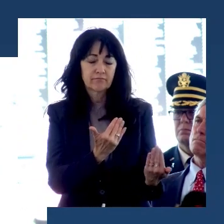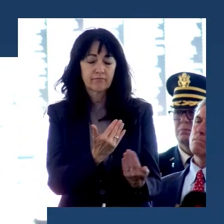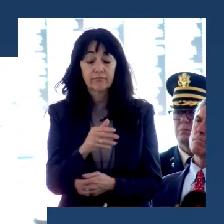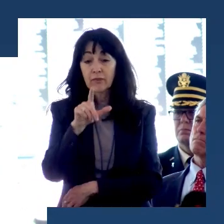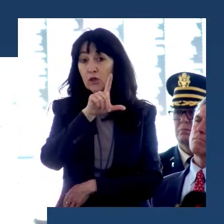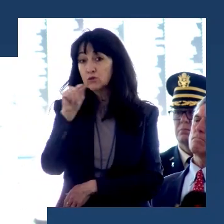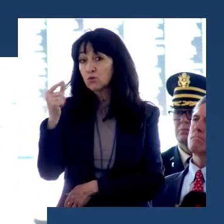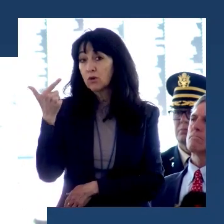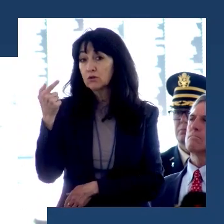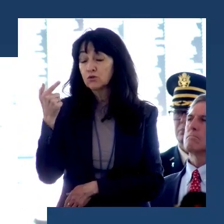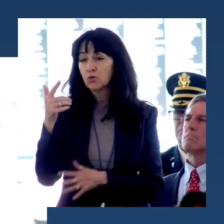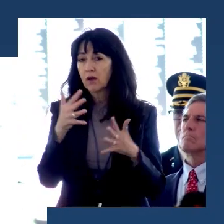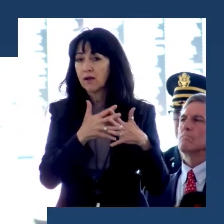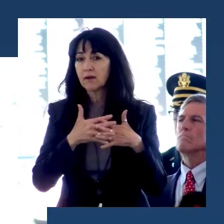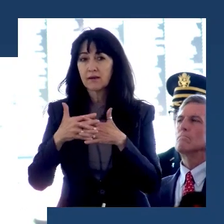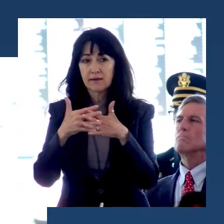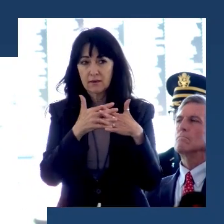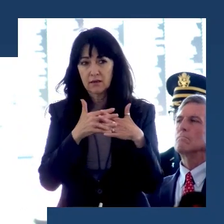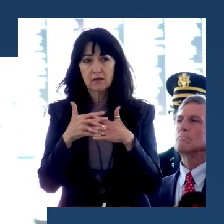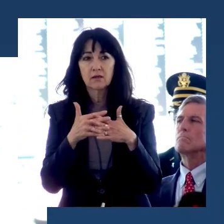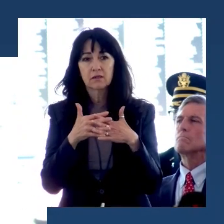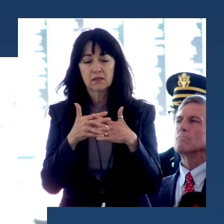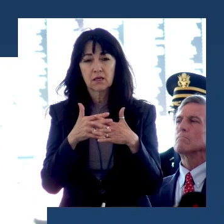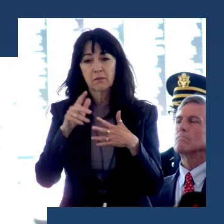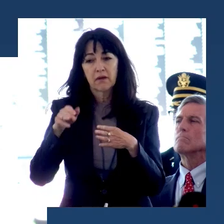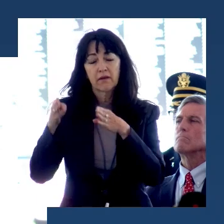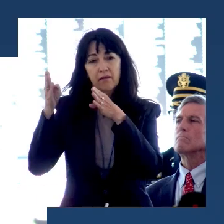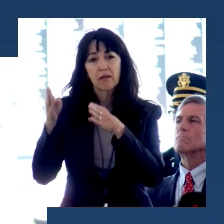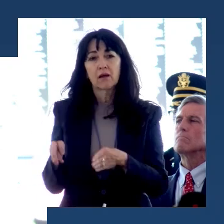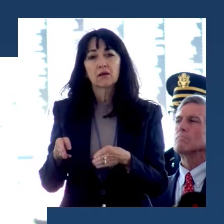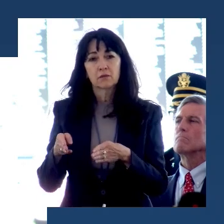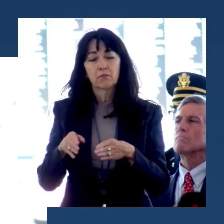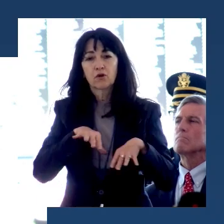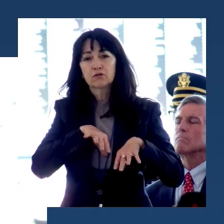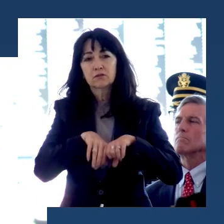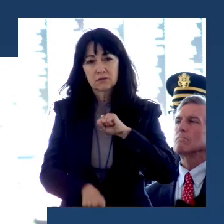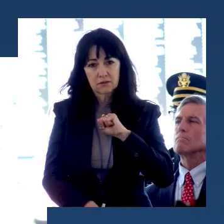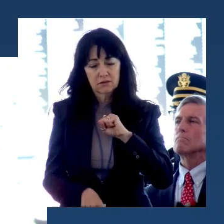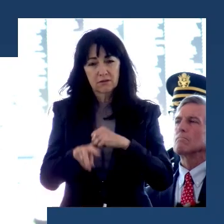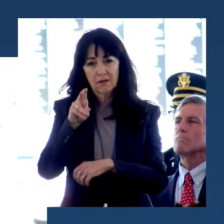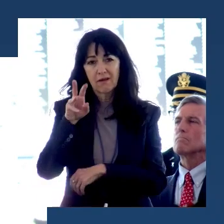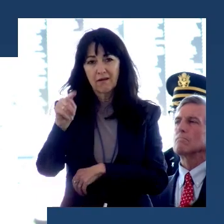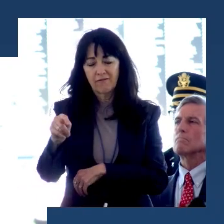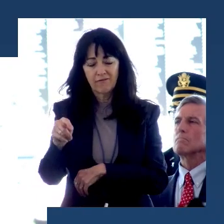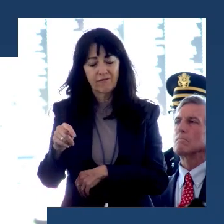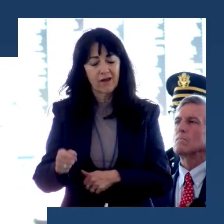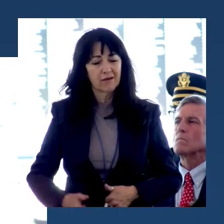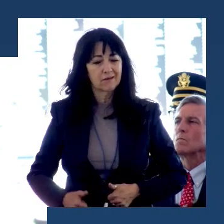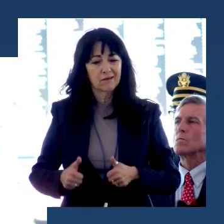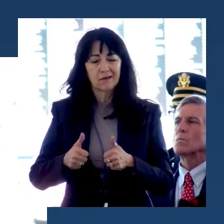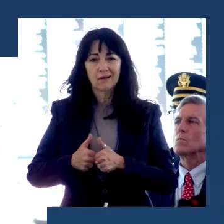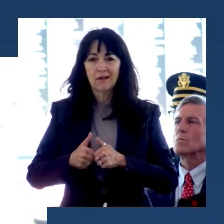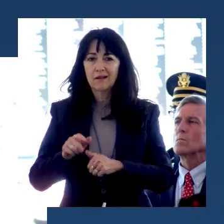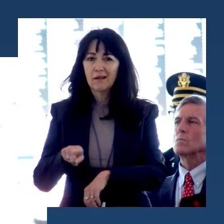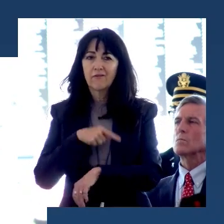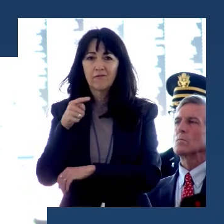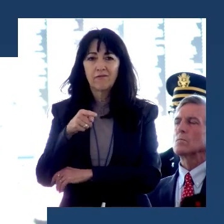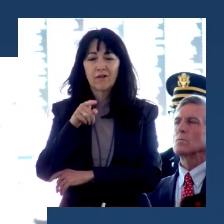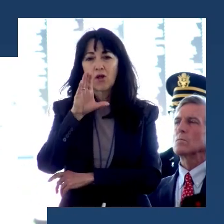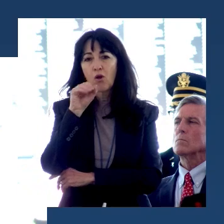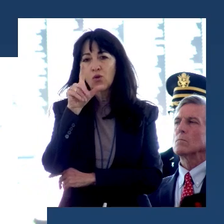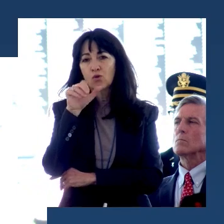2021, America lost an extraordinary patriot, a veteran, a lifelong servant to the nation, General Colin